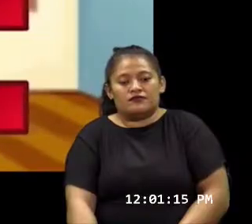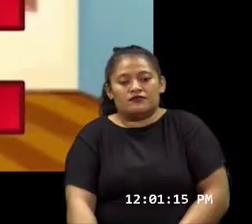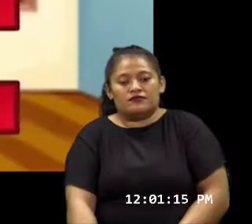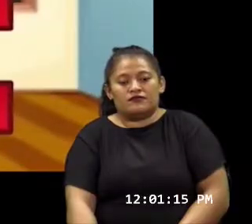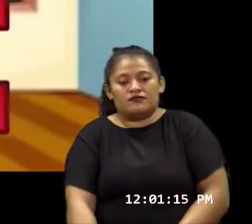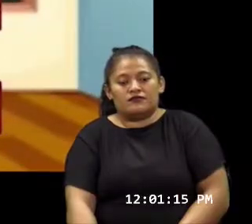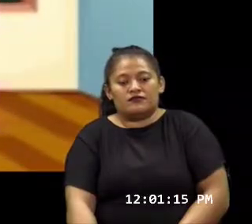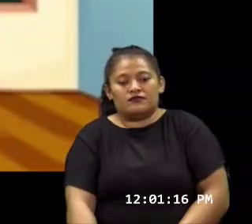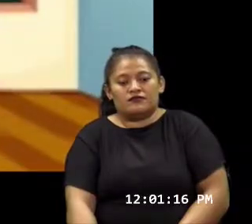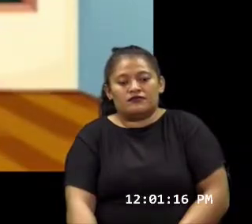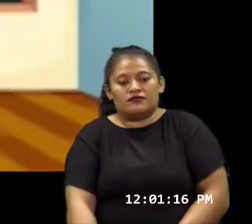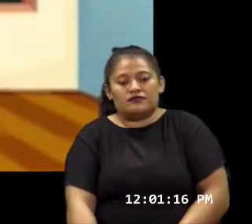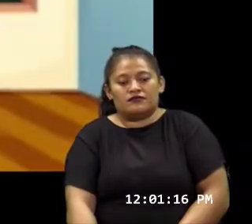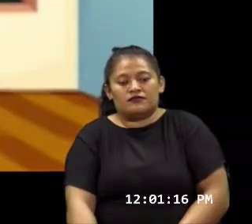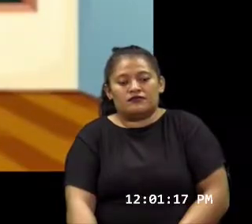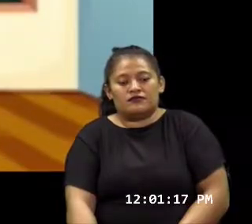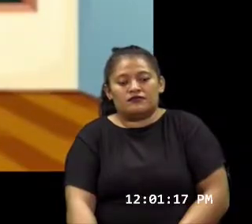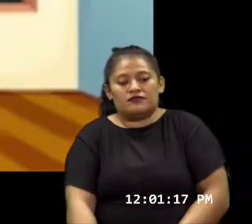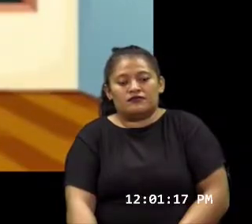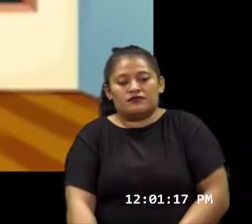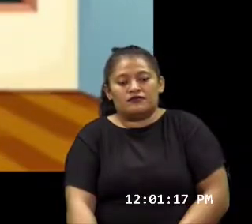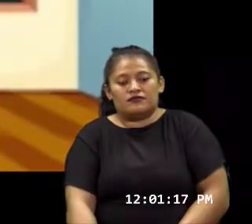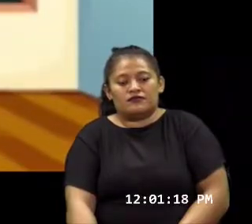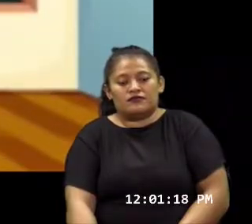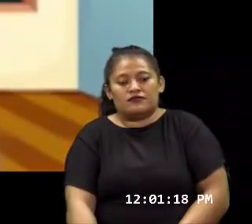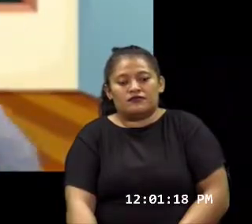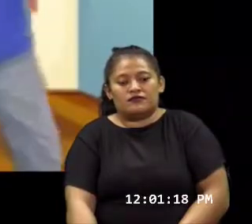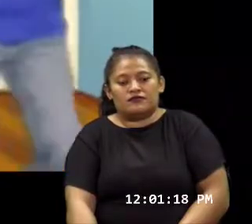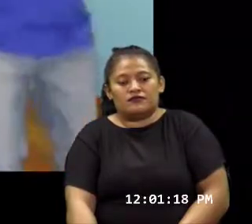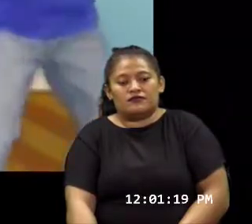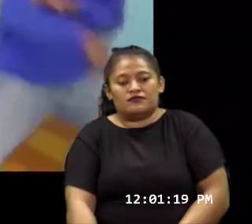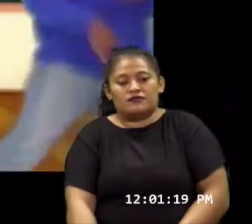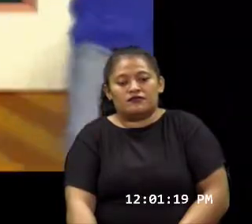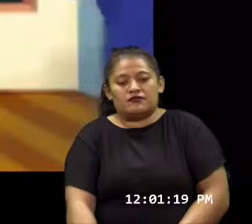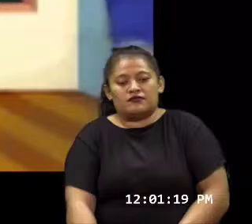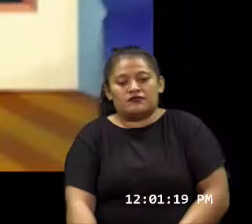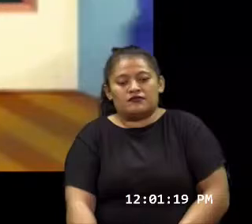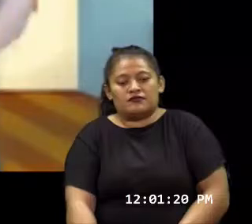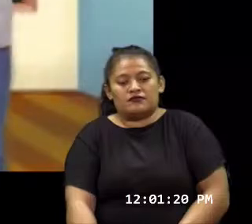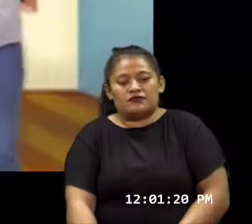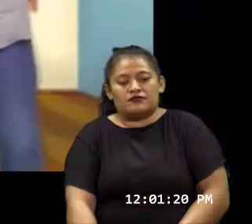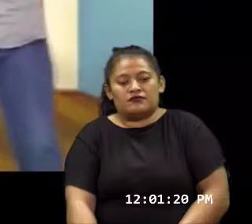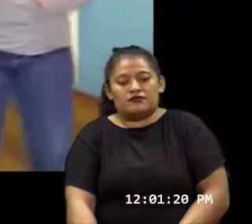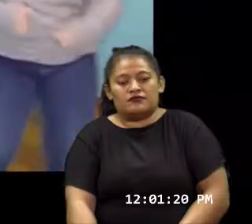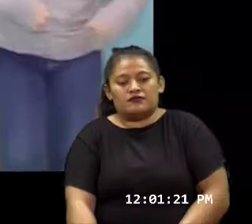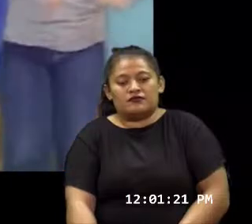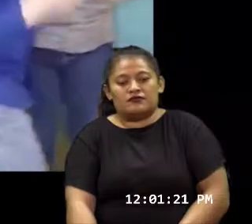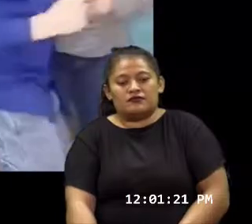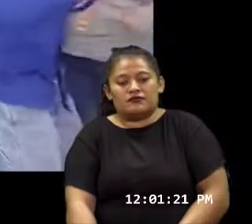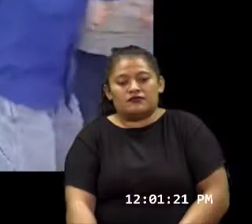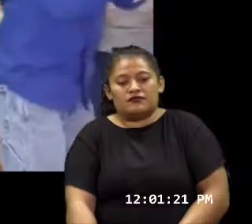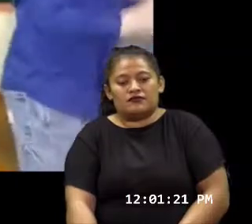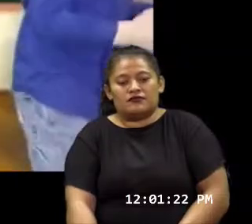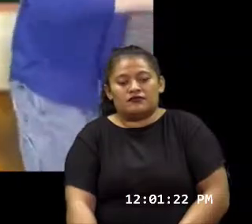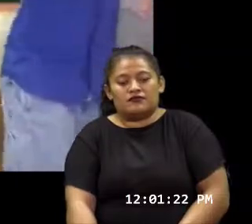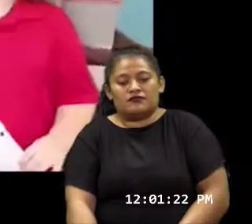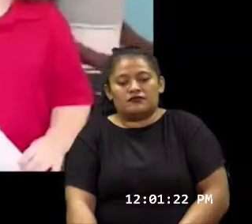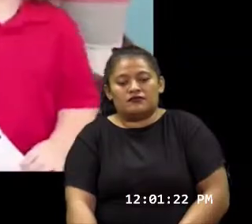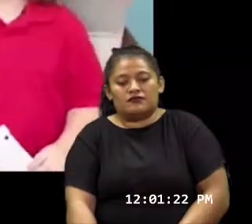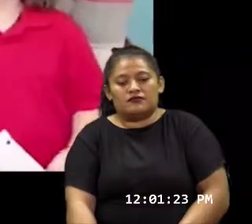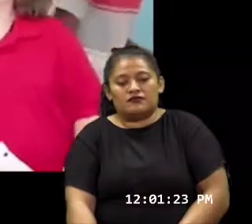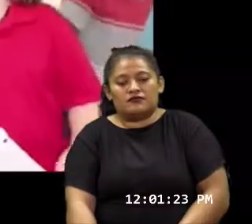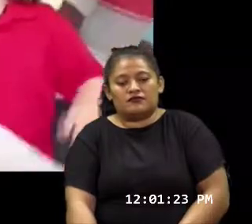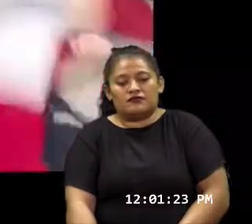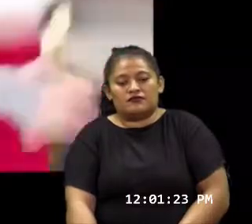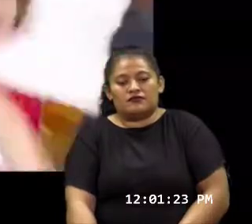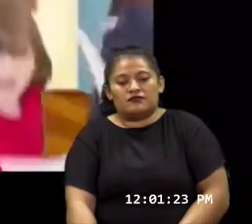slide. The paragraph slide because we can write. Do the paragraph slide. The paragraph slide. The paragraph slide because we can write.